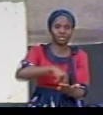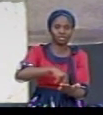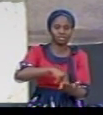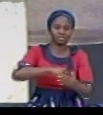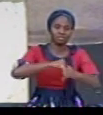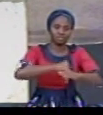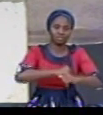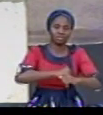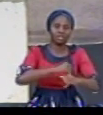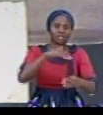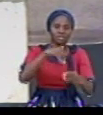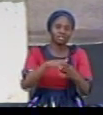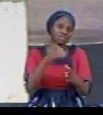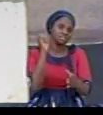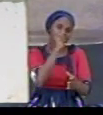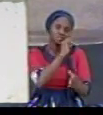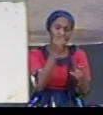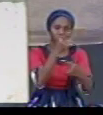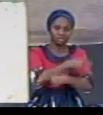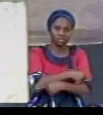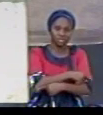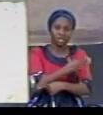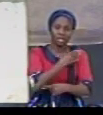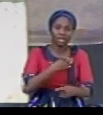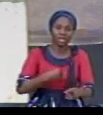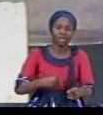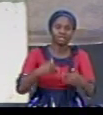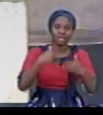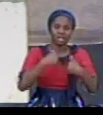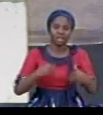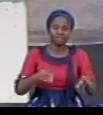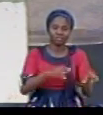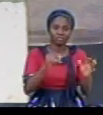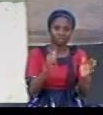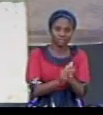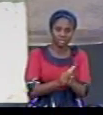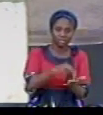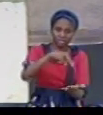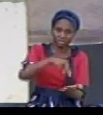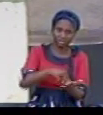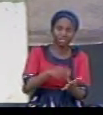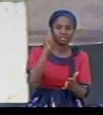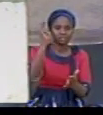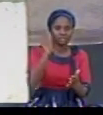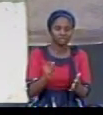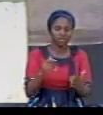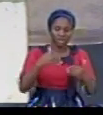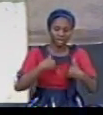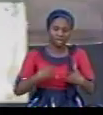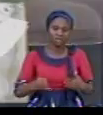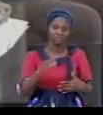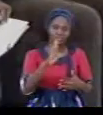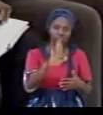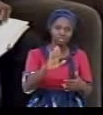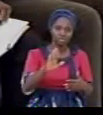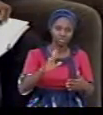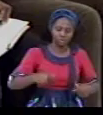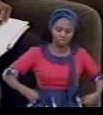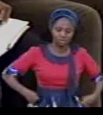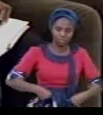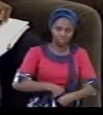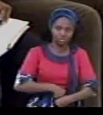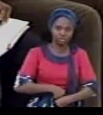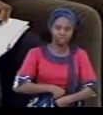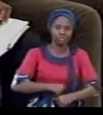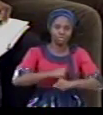all to stand. Stand, therefore, having your loins girt about with truth,